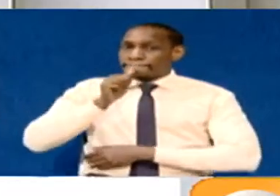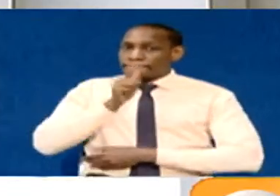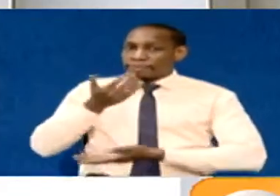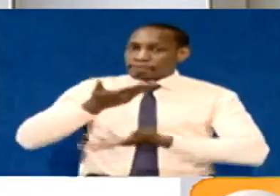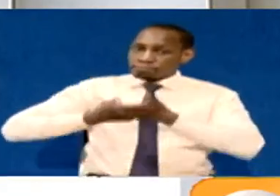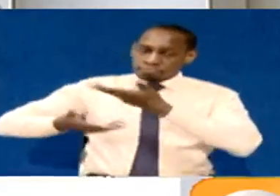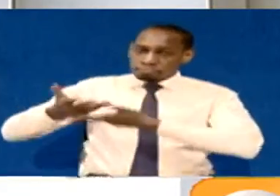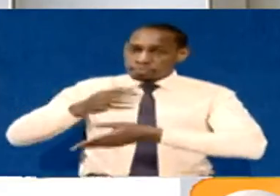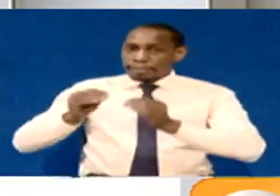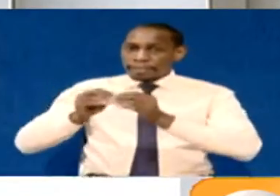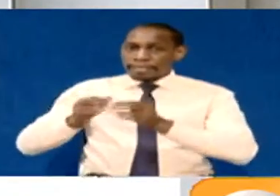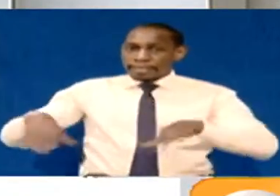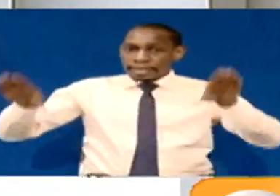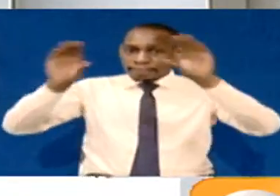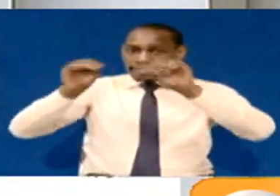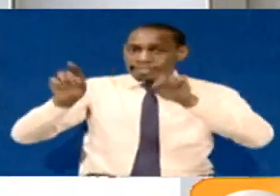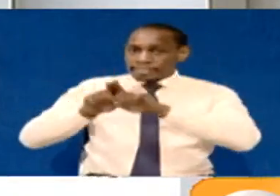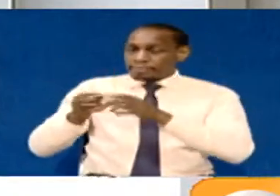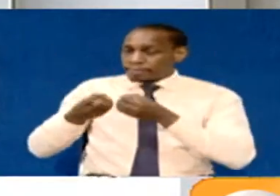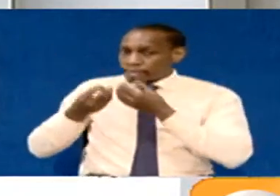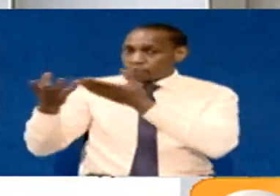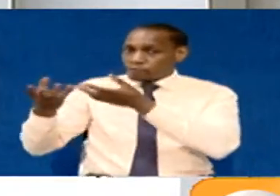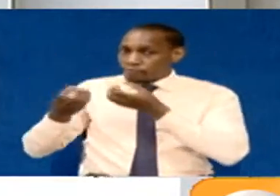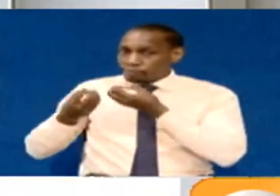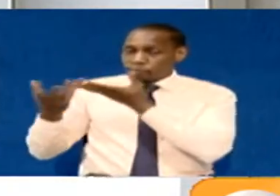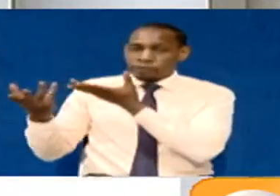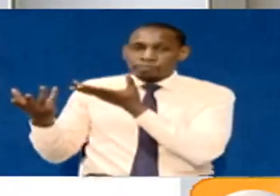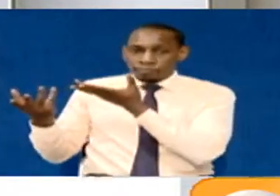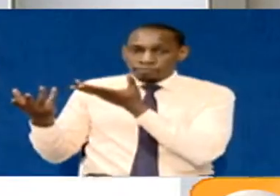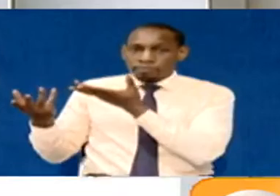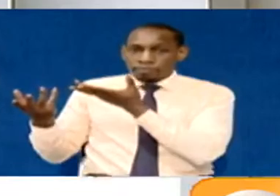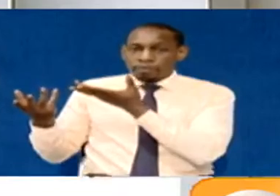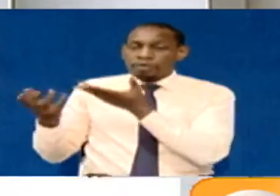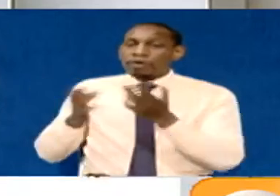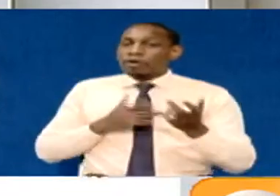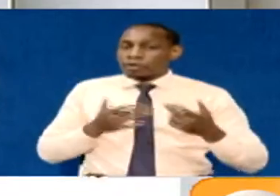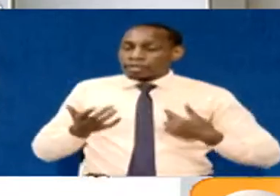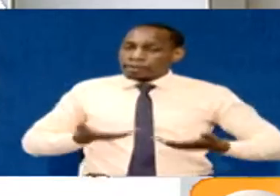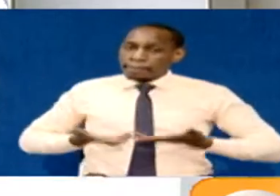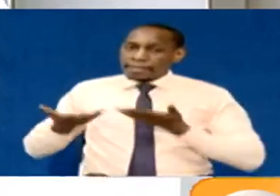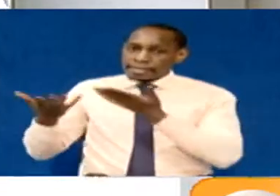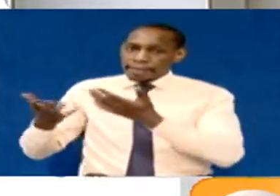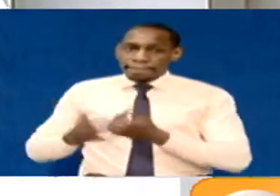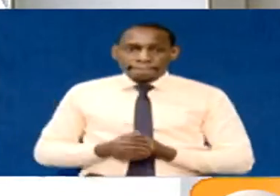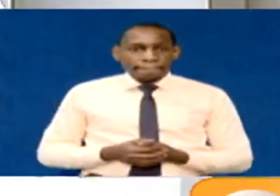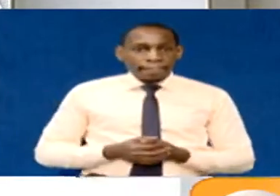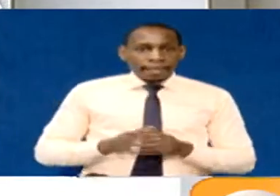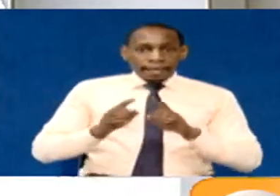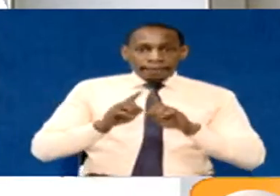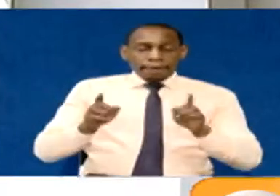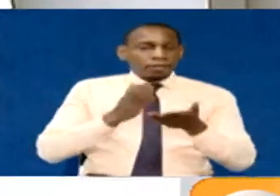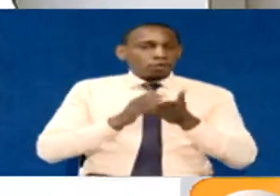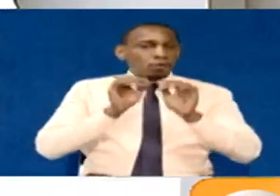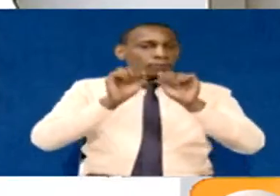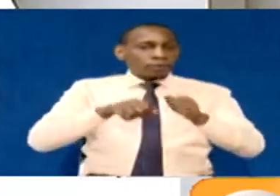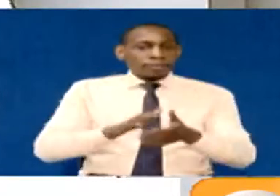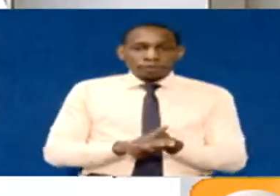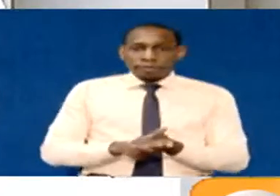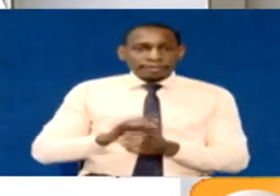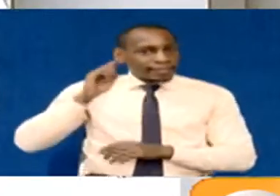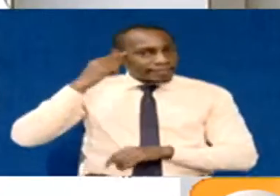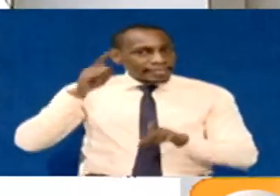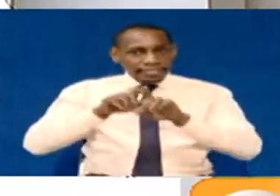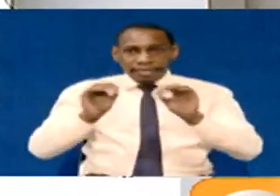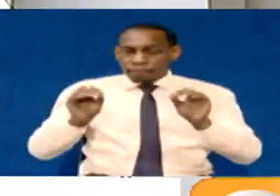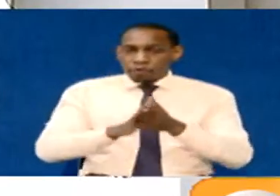with the president, and tell him their concerns. But is this possible? I don't think